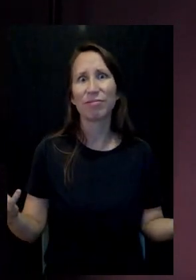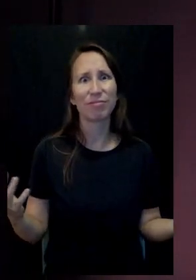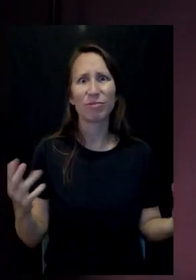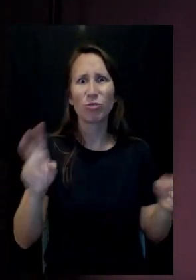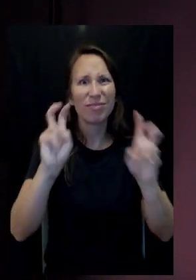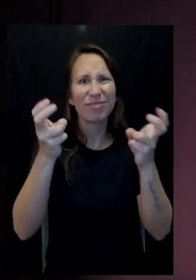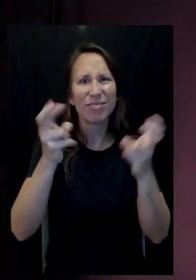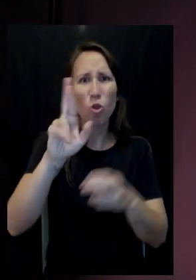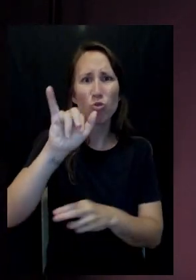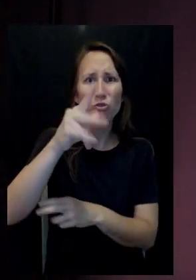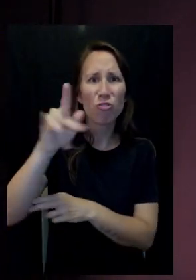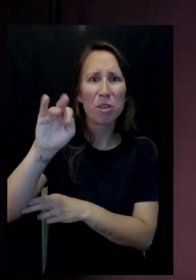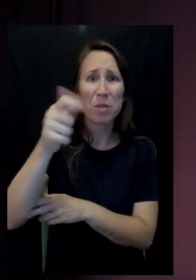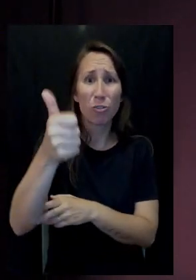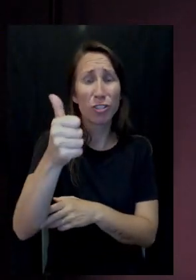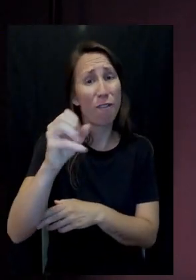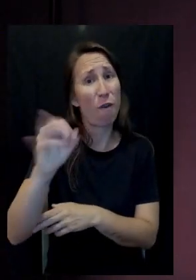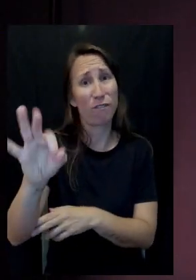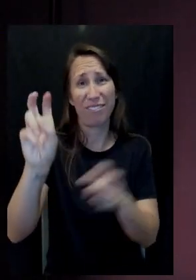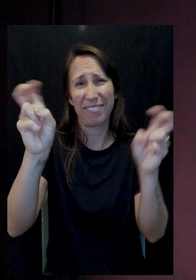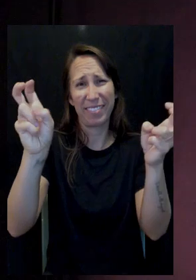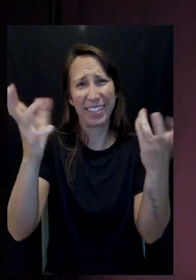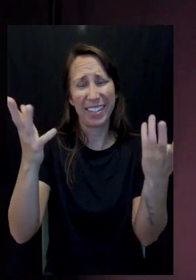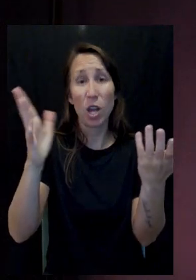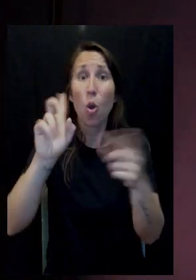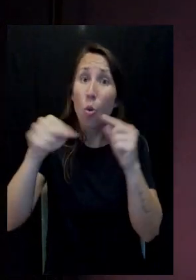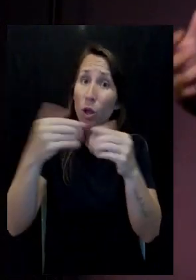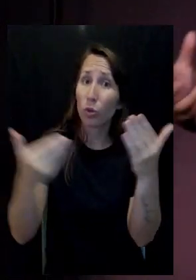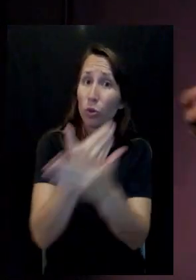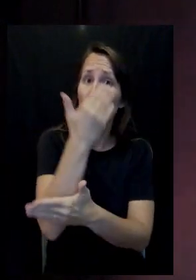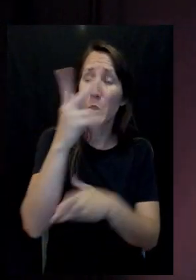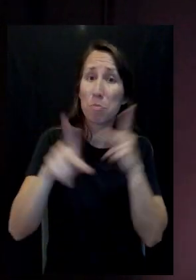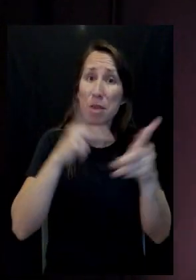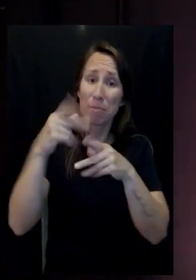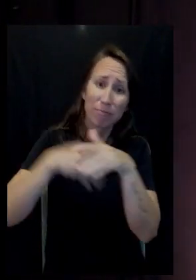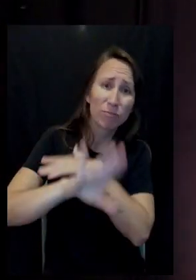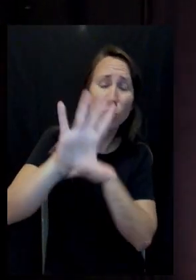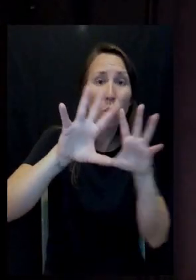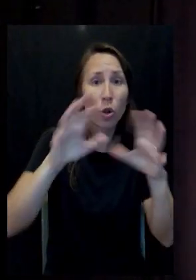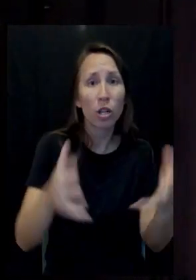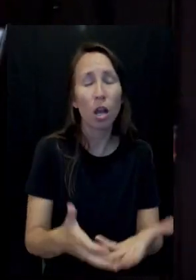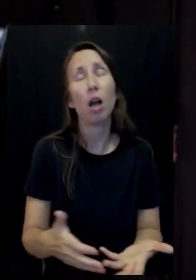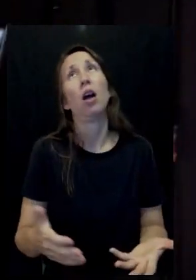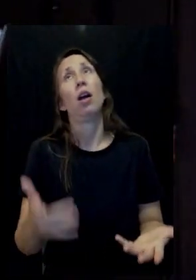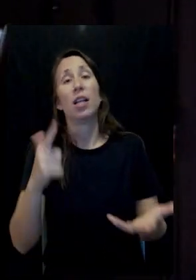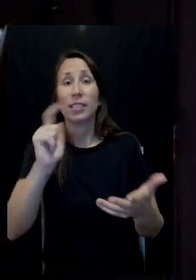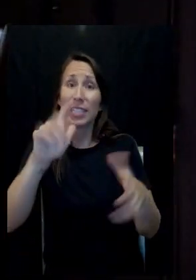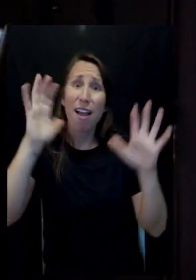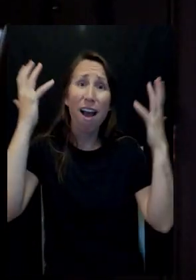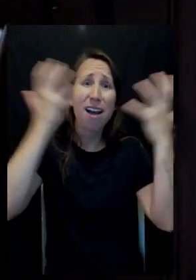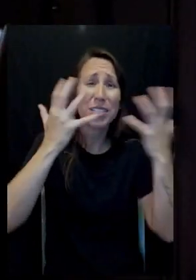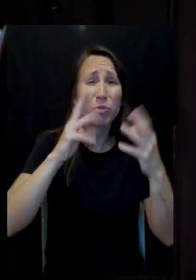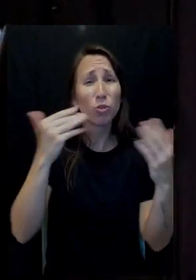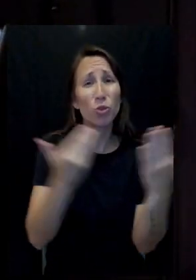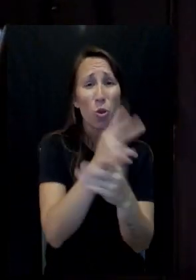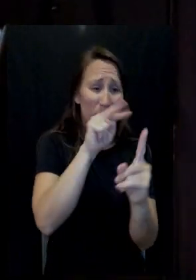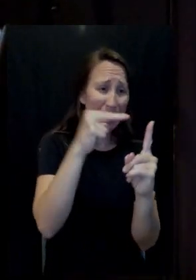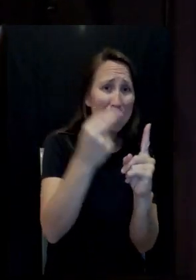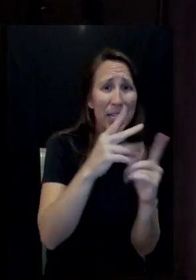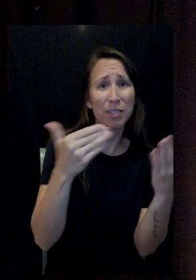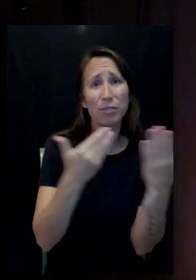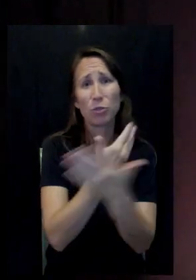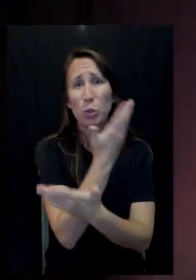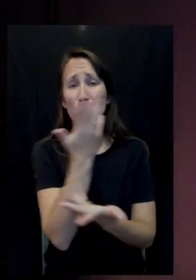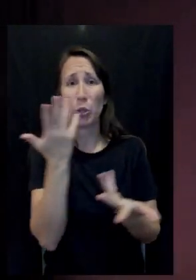You're ripping yourself off. When new people come into your world, it's like, oh my goodness, this is awesome. New perspective,